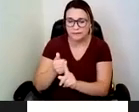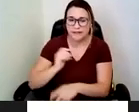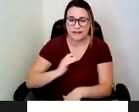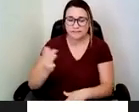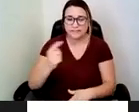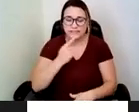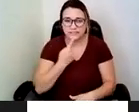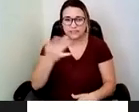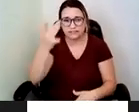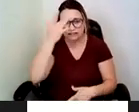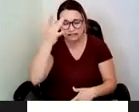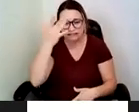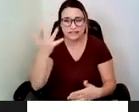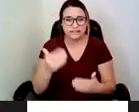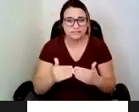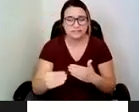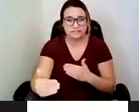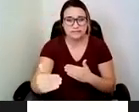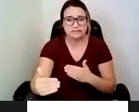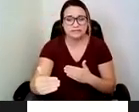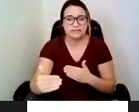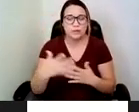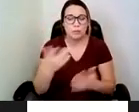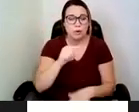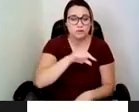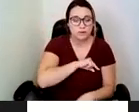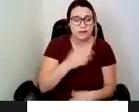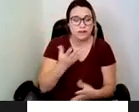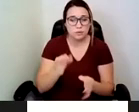it? And what's quality and what's important?